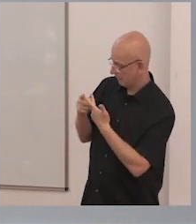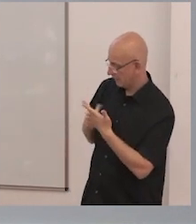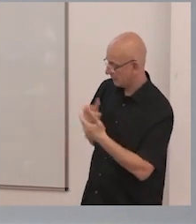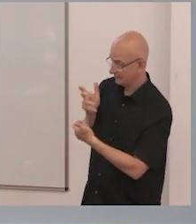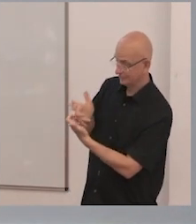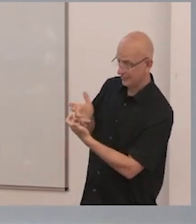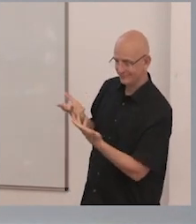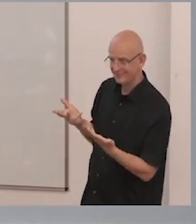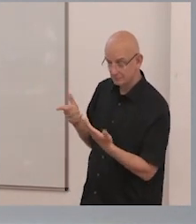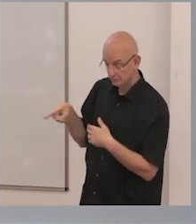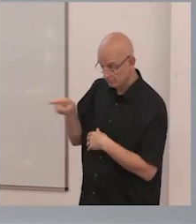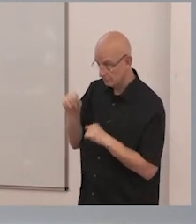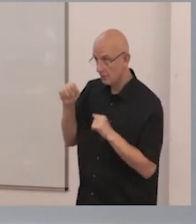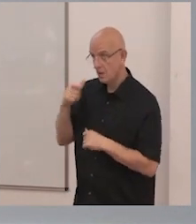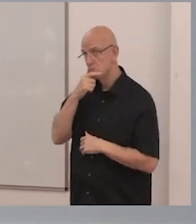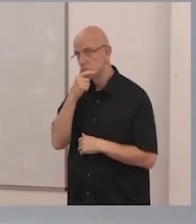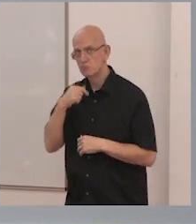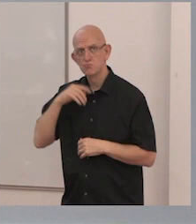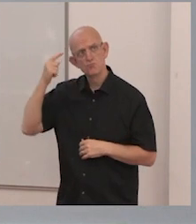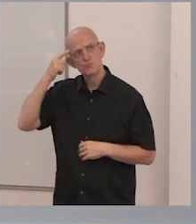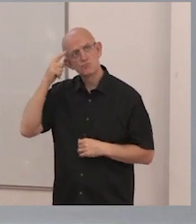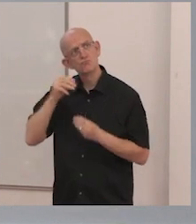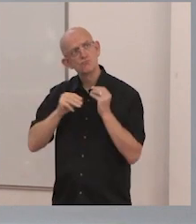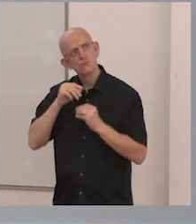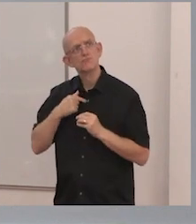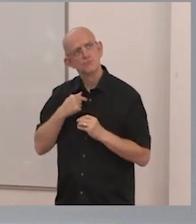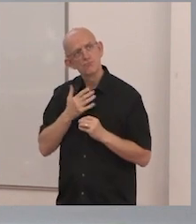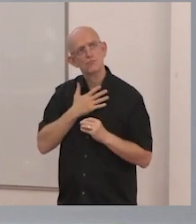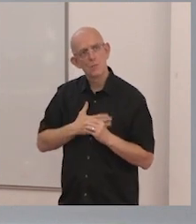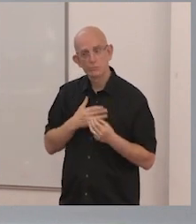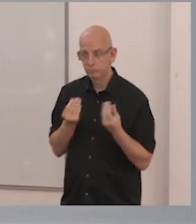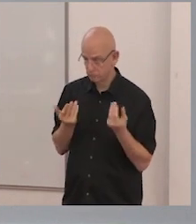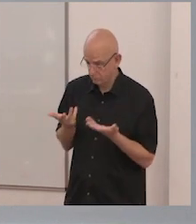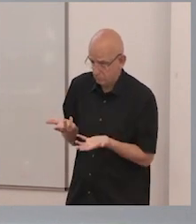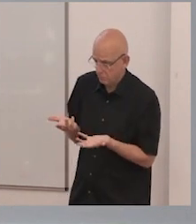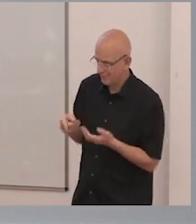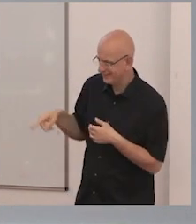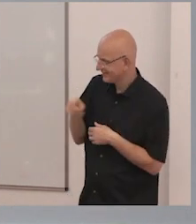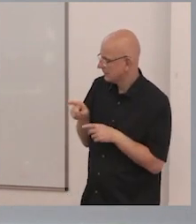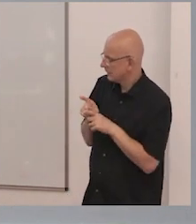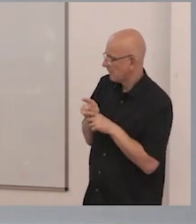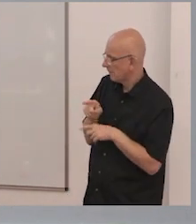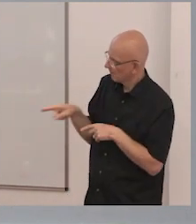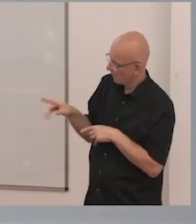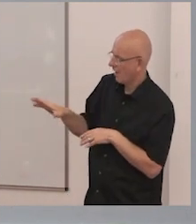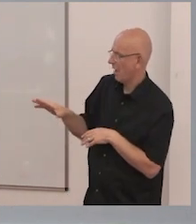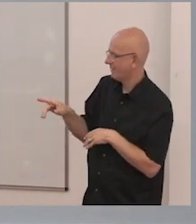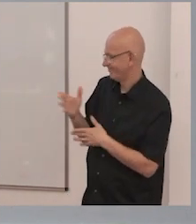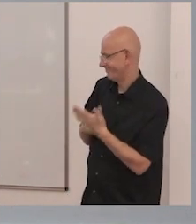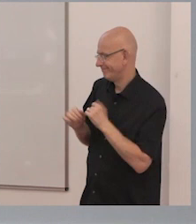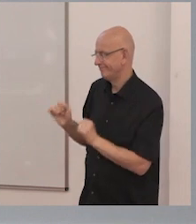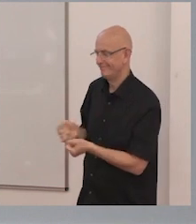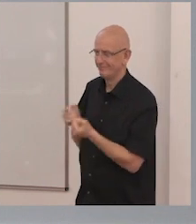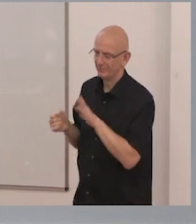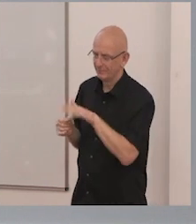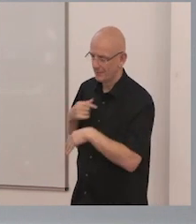for disabled children, how might they be perceived or assessed by various services and professionals?